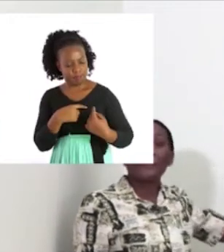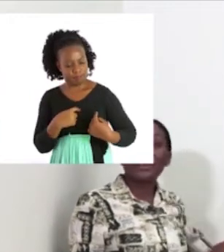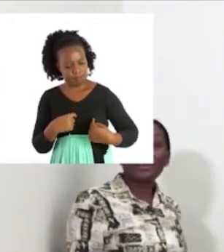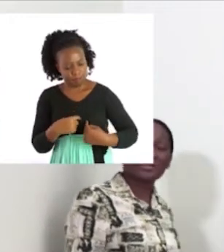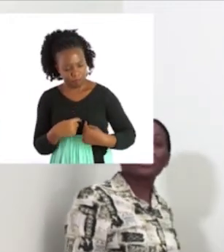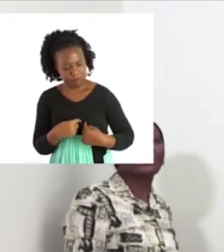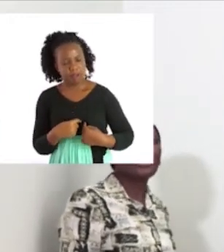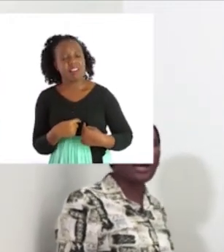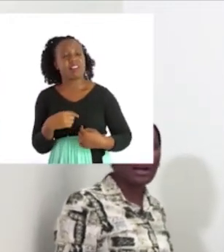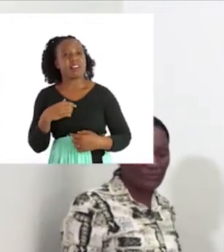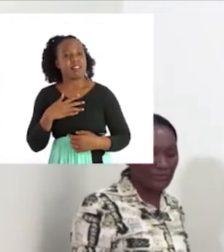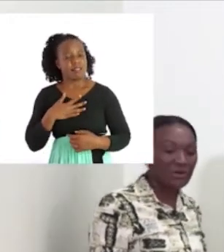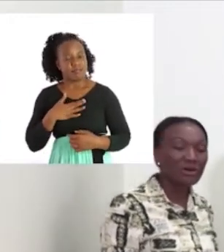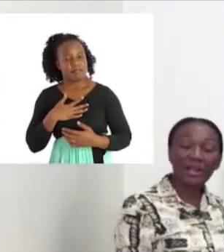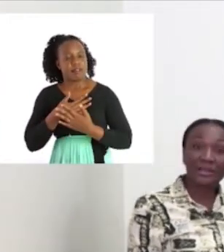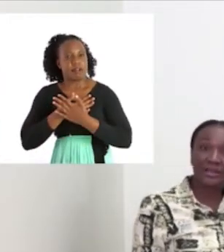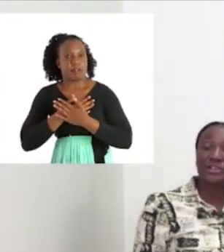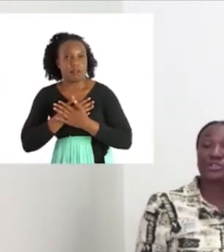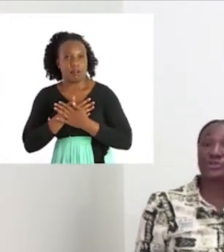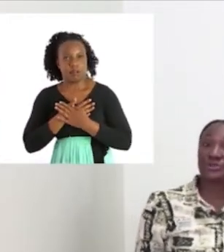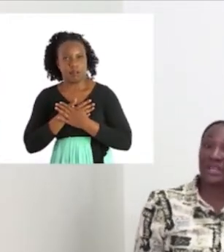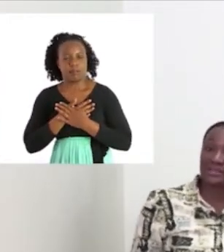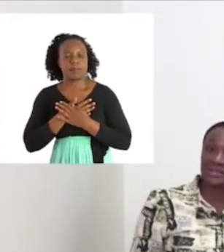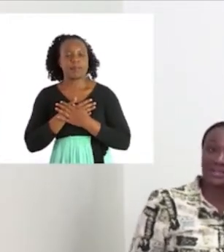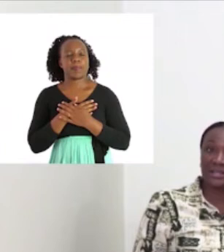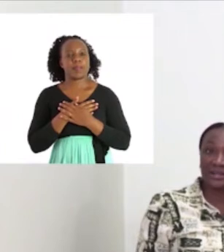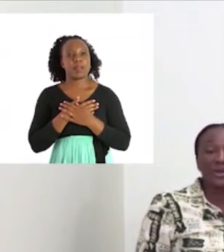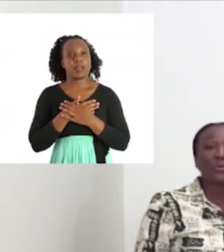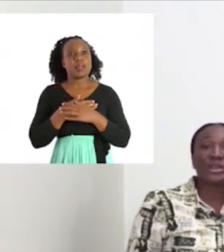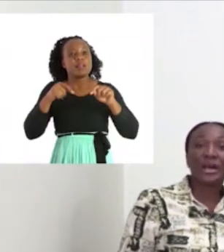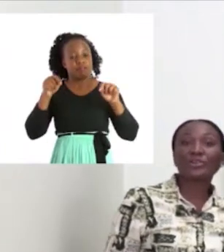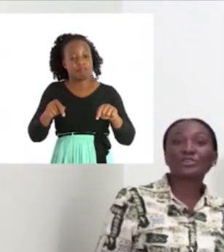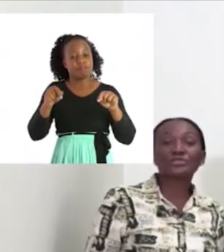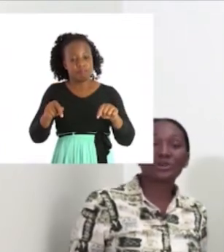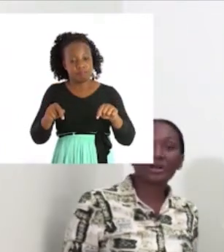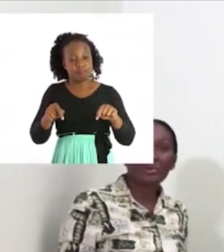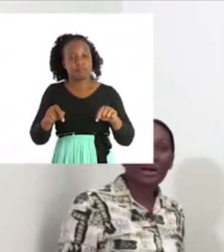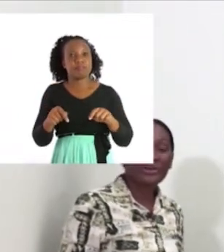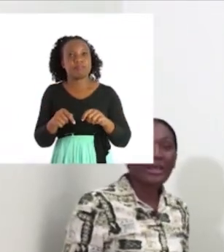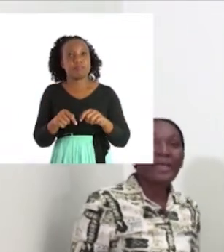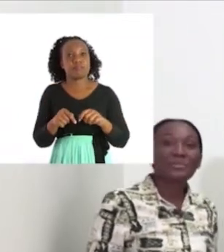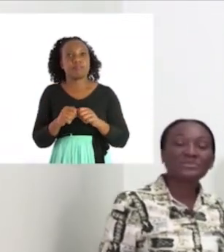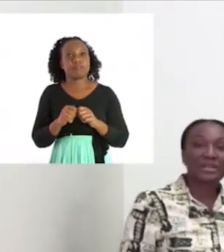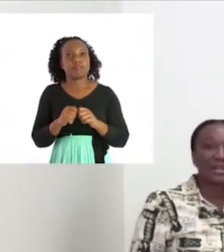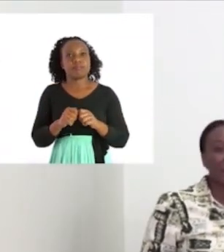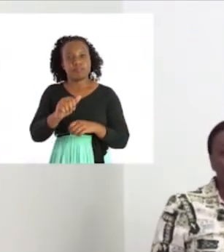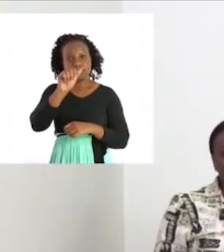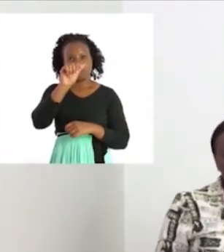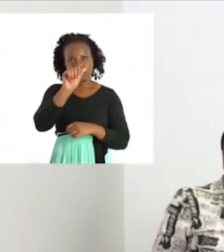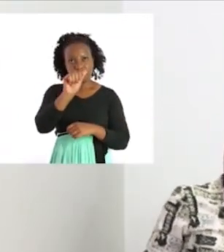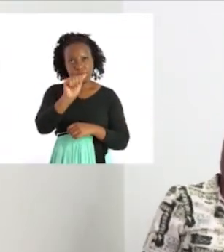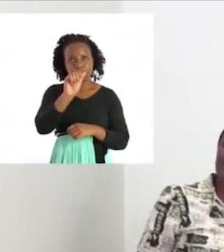dog feels love. Right. So today's lesson, we are going to talk about